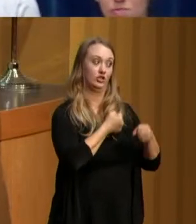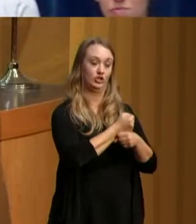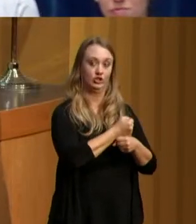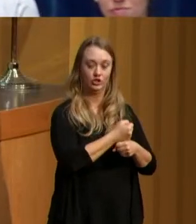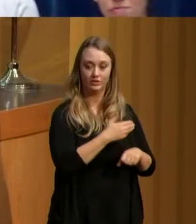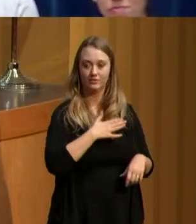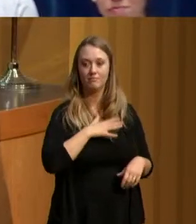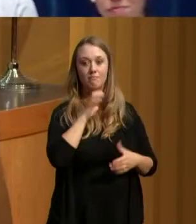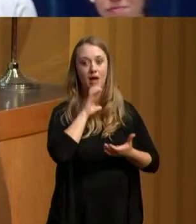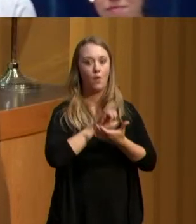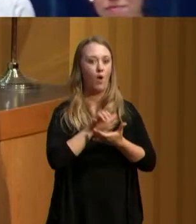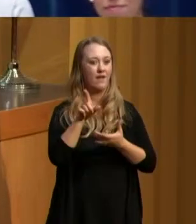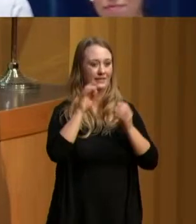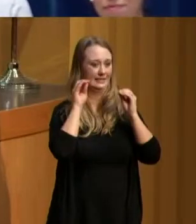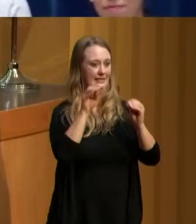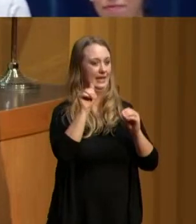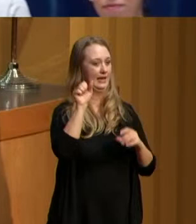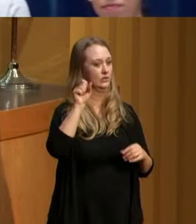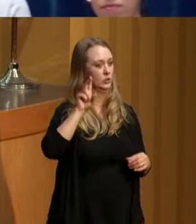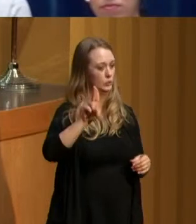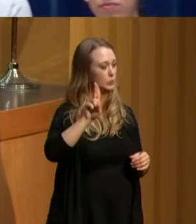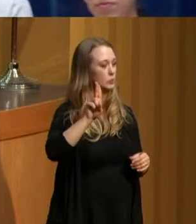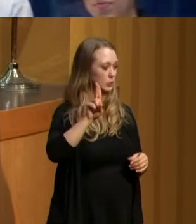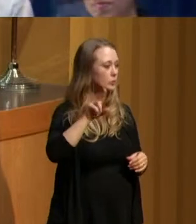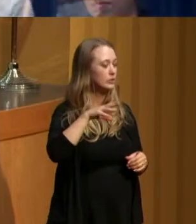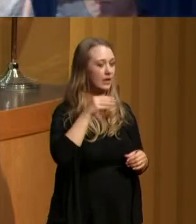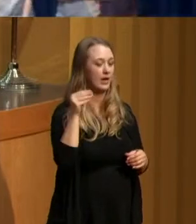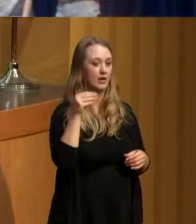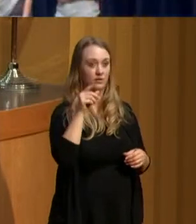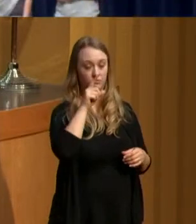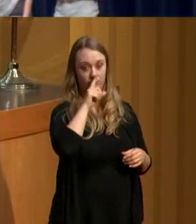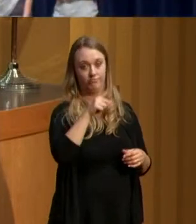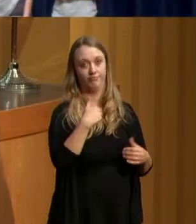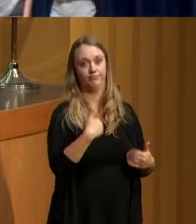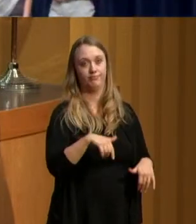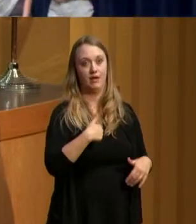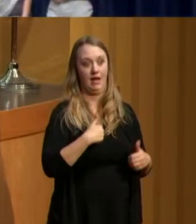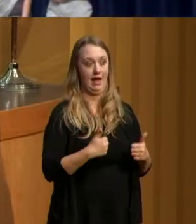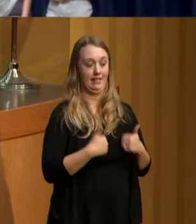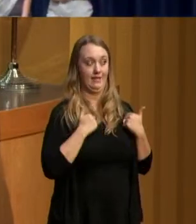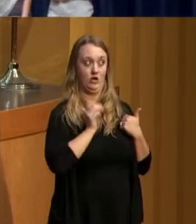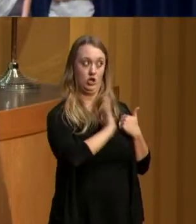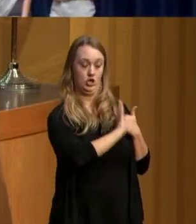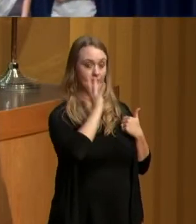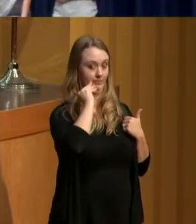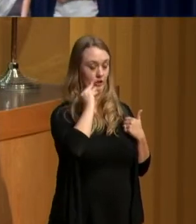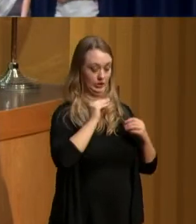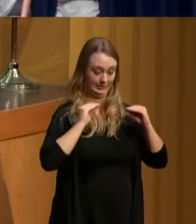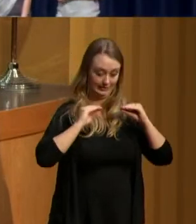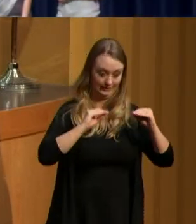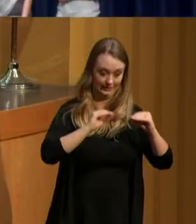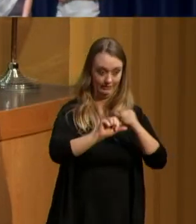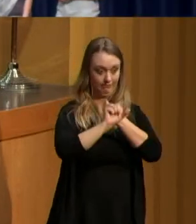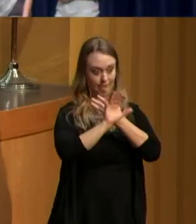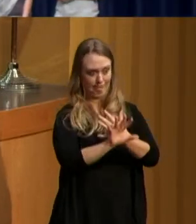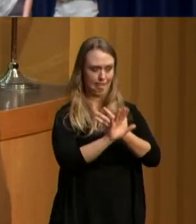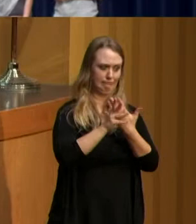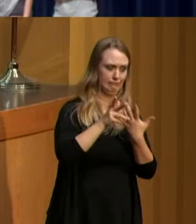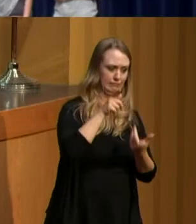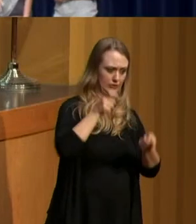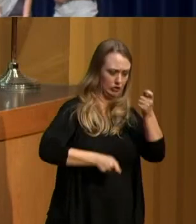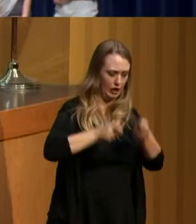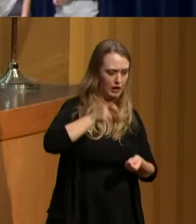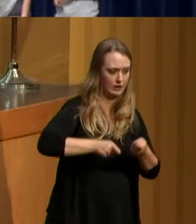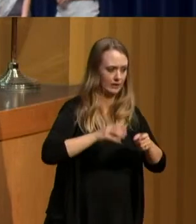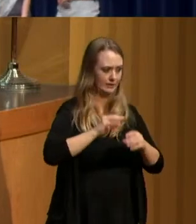a instructor at ASU, and again, I lived through what she lived through of being a faculty member and having to adjust and teach in